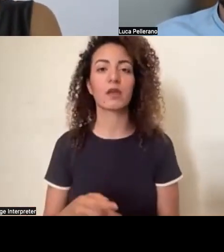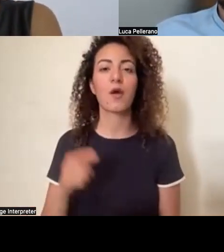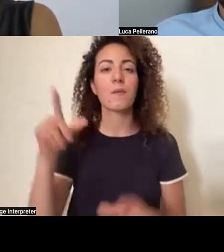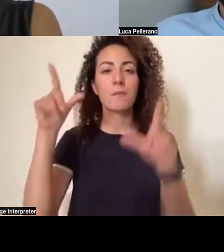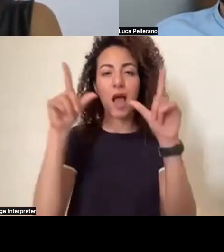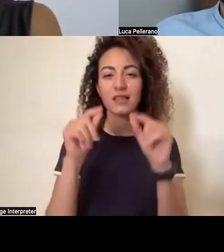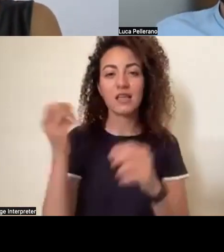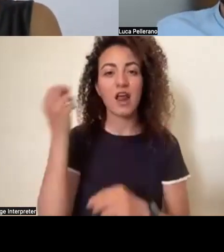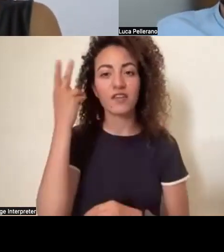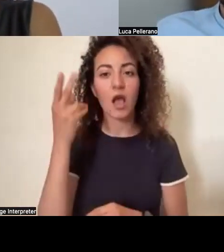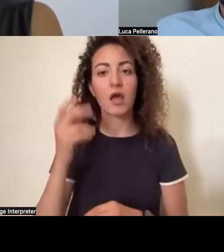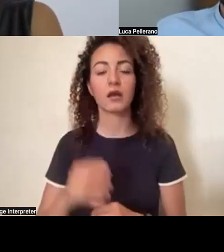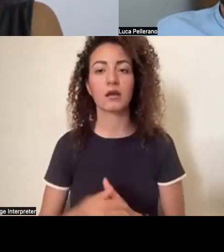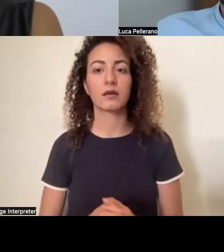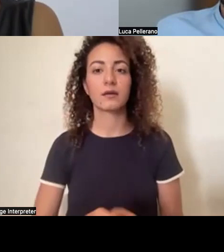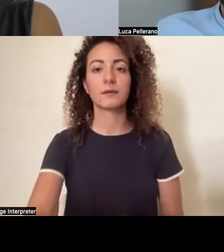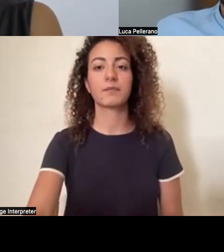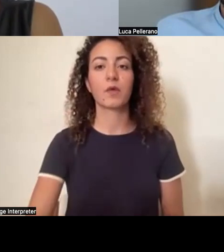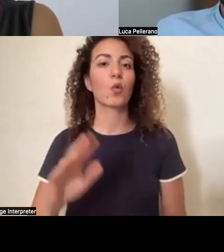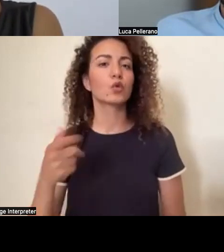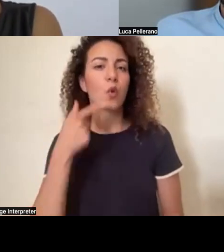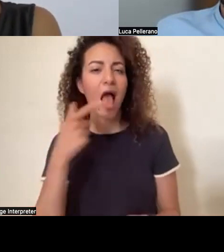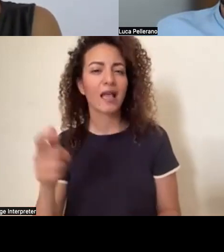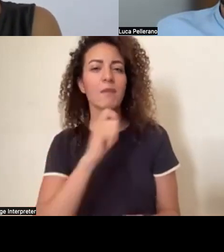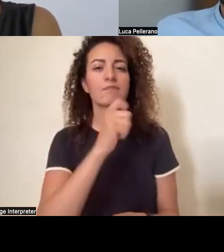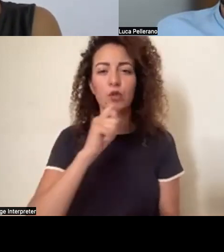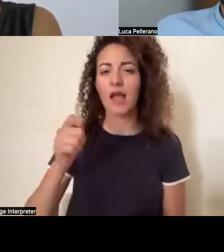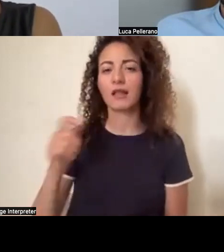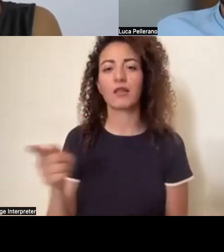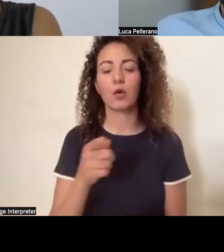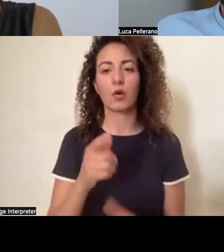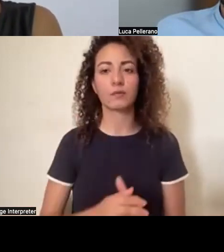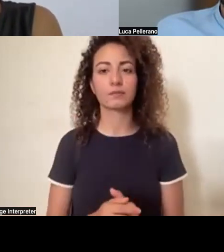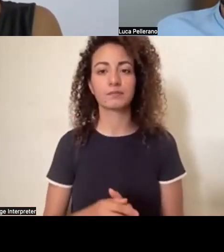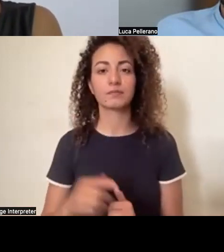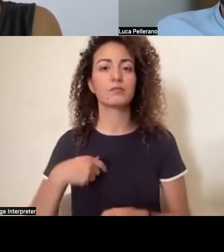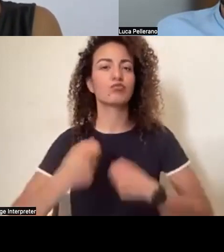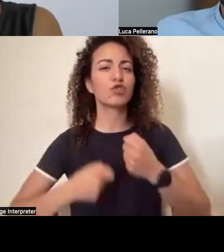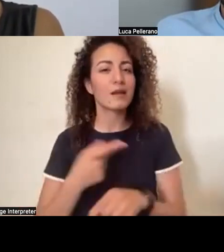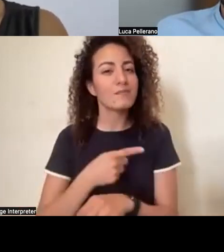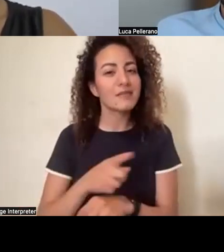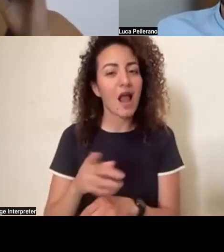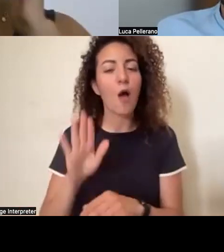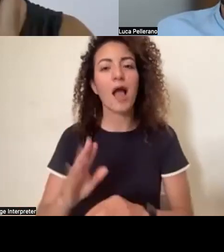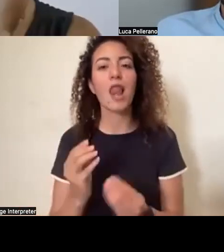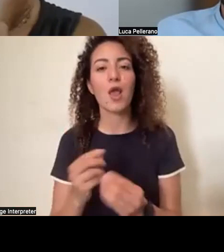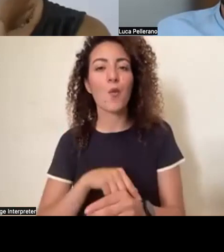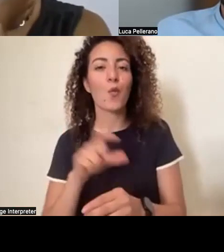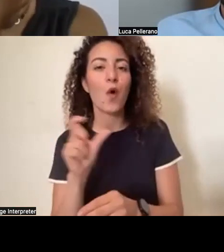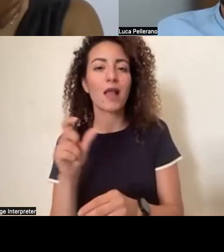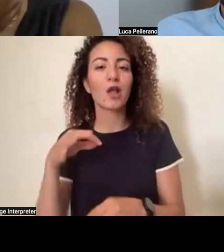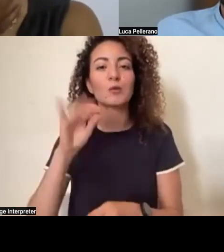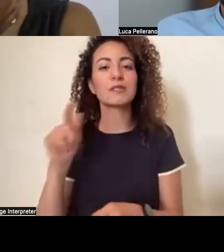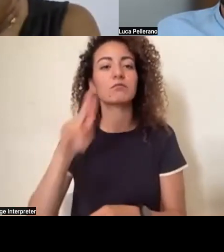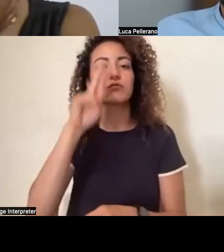the issues that have been raised in the panel. And then we will try to be quick. We will try to leave plenty of space for question